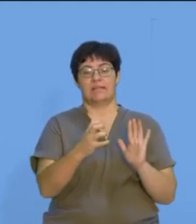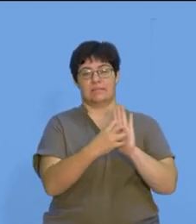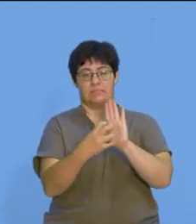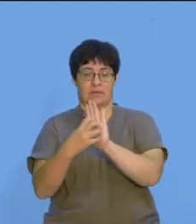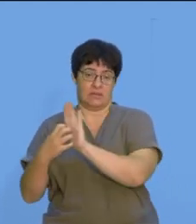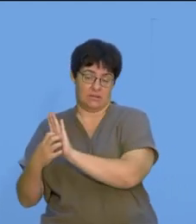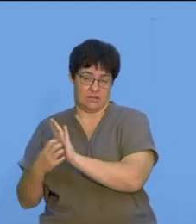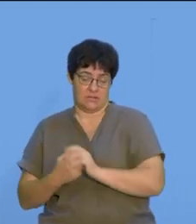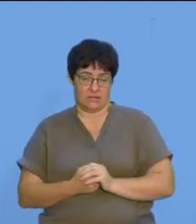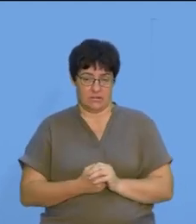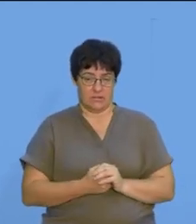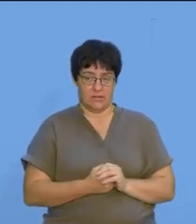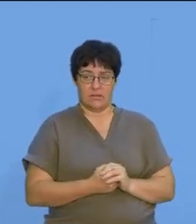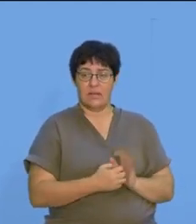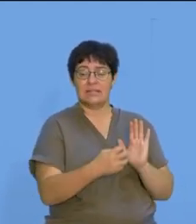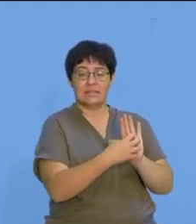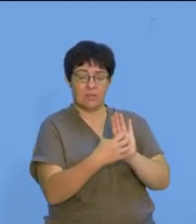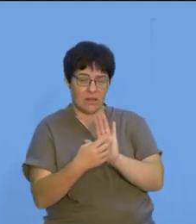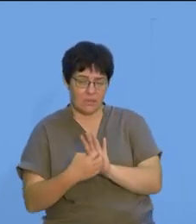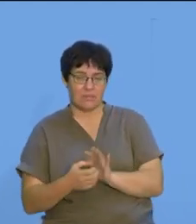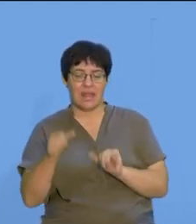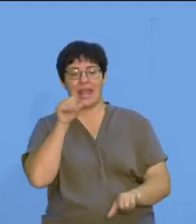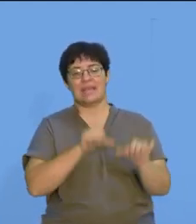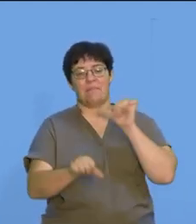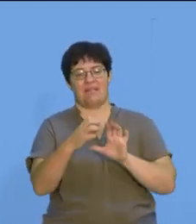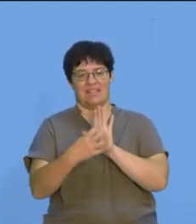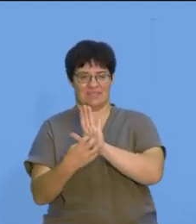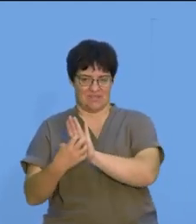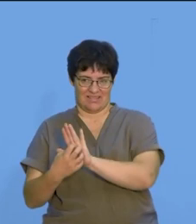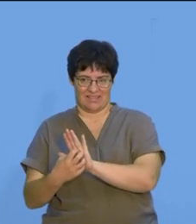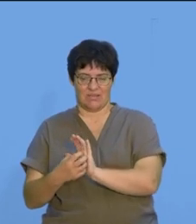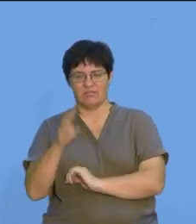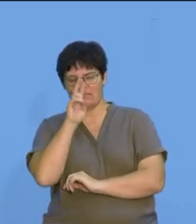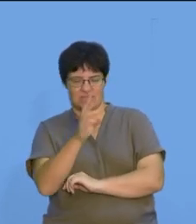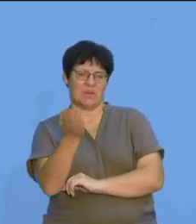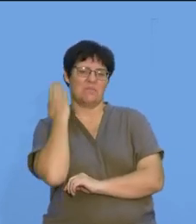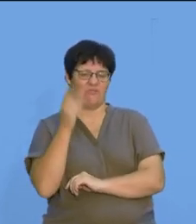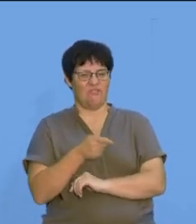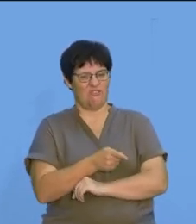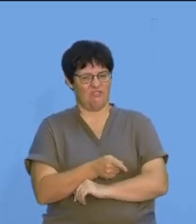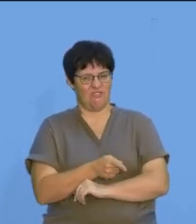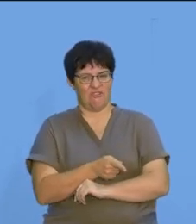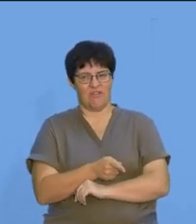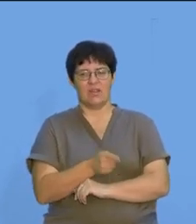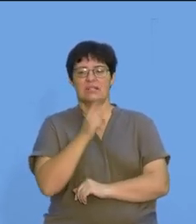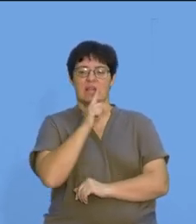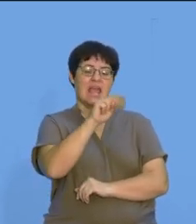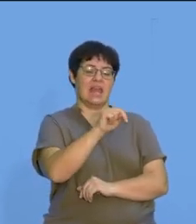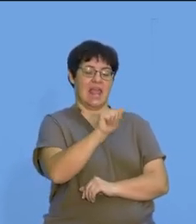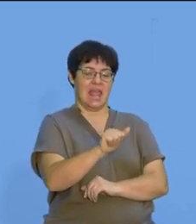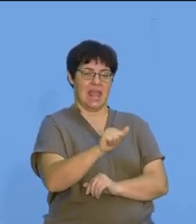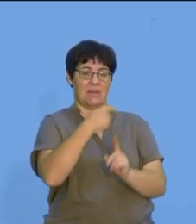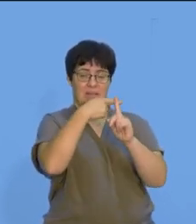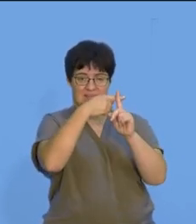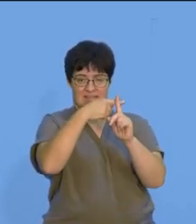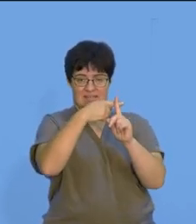okay? So these symbols, we actually talk about the chemical symbols as we have seen in the previous slide, that when we say